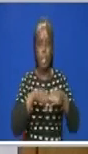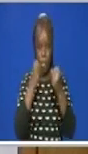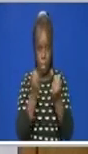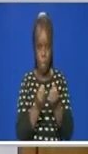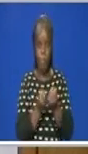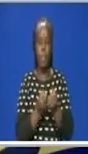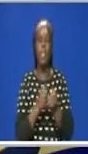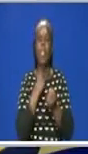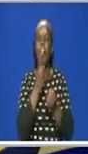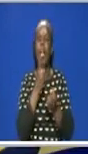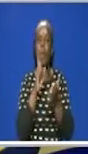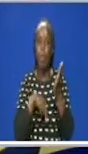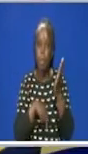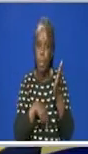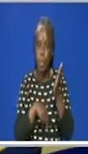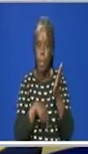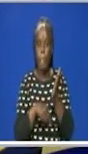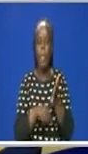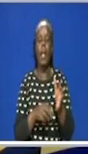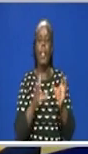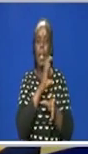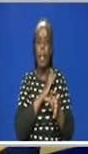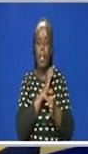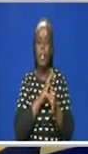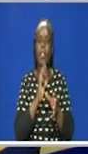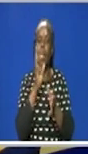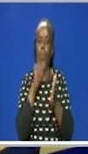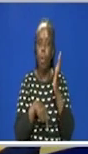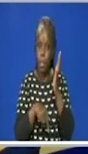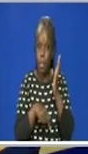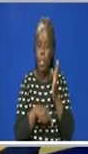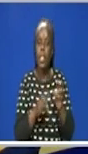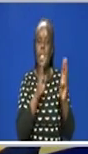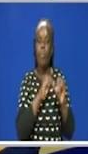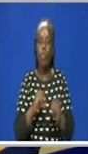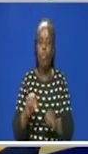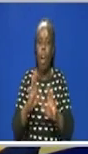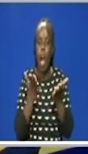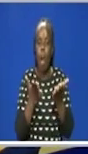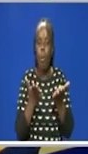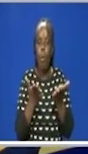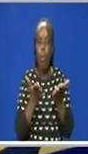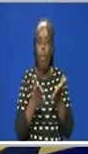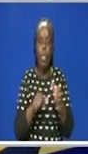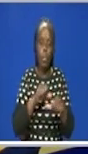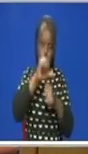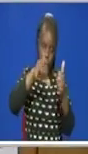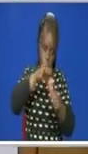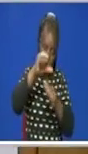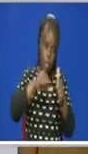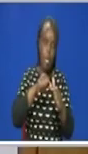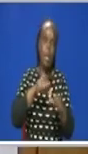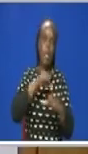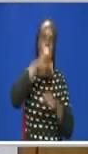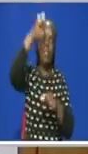them. And then we also have to look at them in terms of their characteristics. Mm-hmm. How do they move? Do they revolve around the sun?